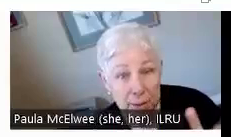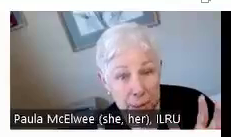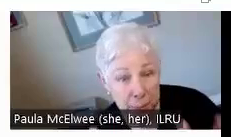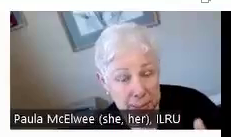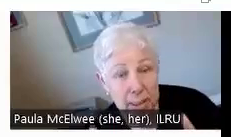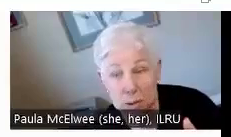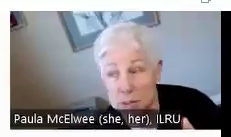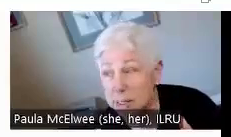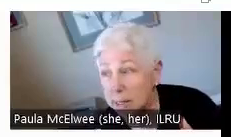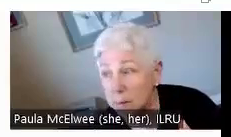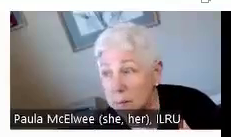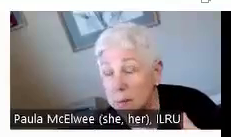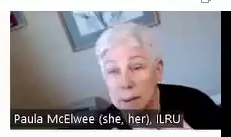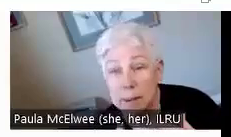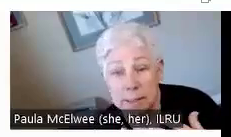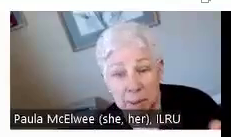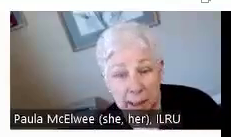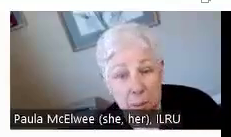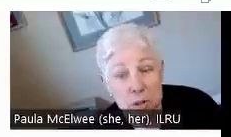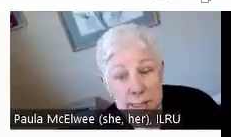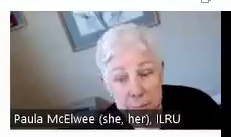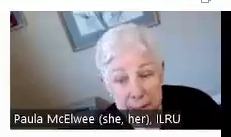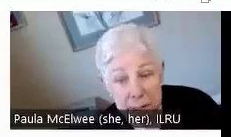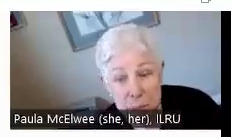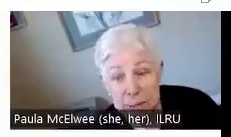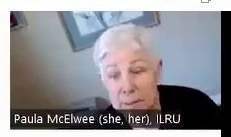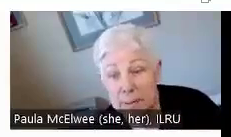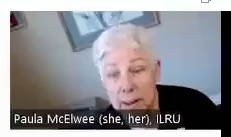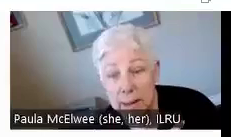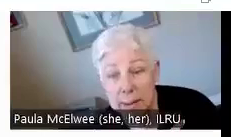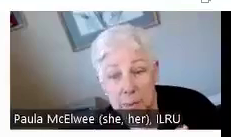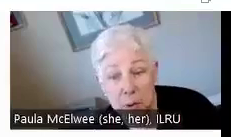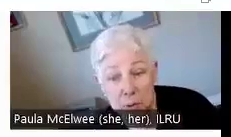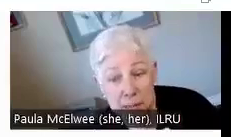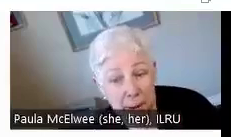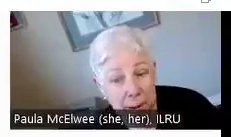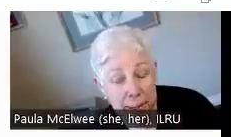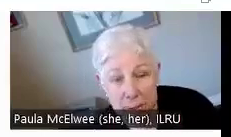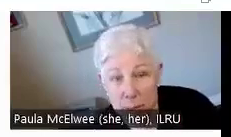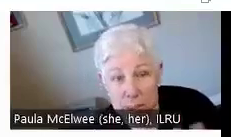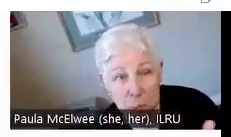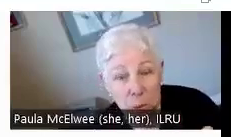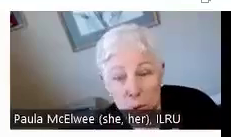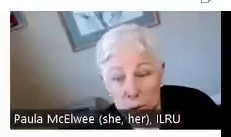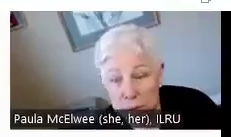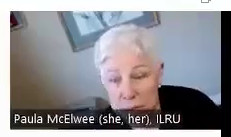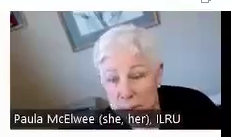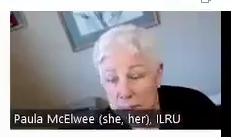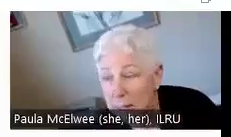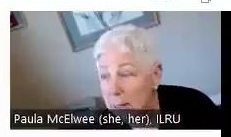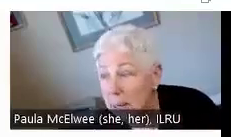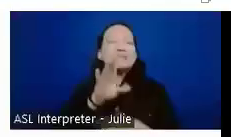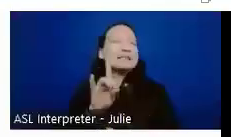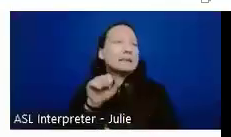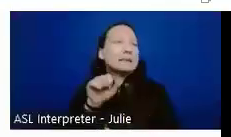that together, that particular skill, some of that emergency management, some of those hiring direct support